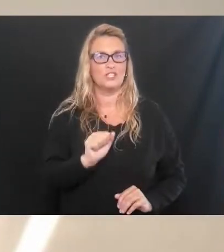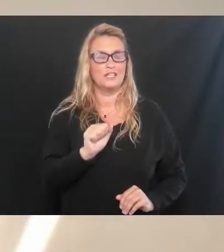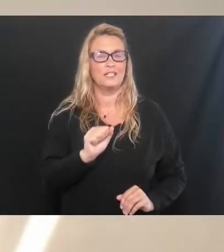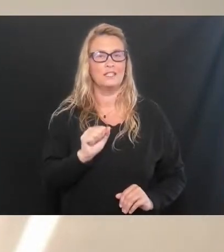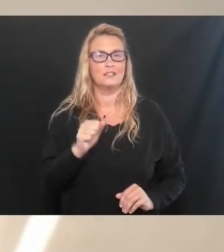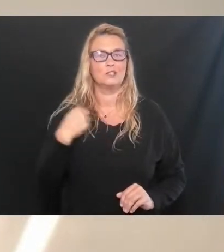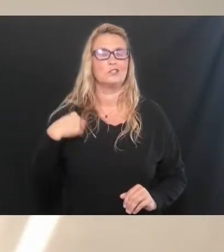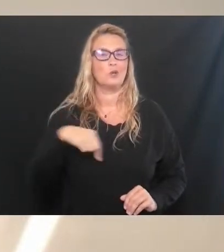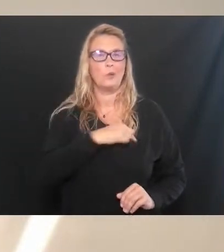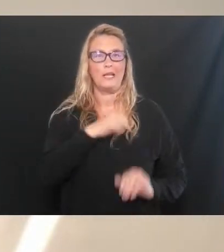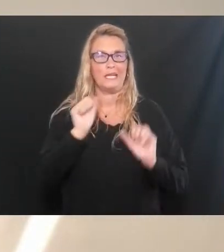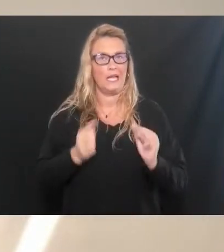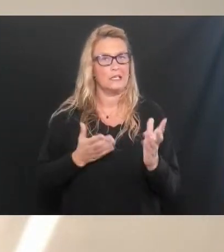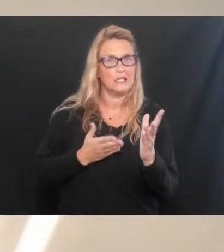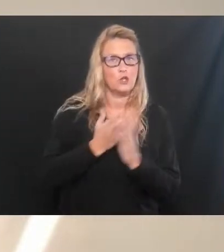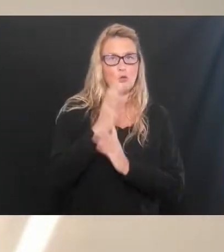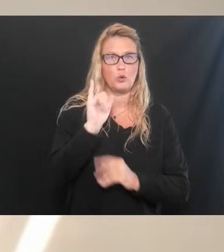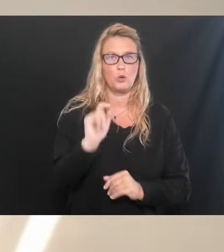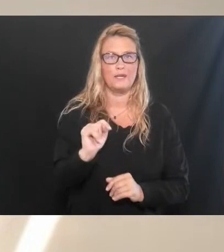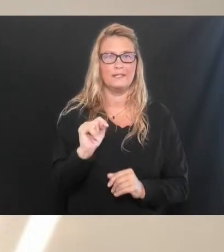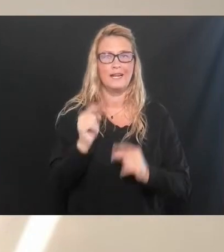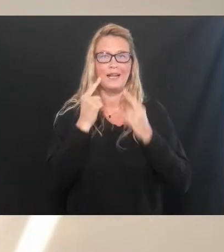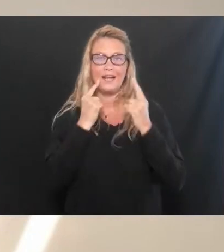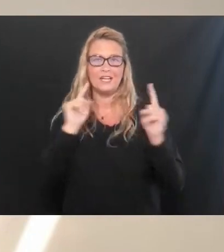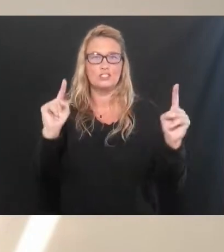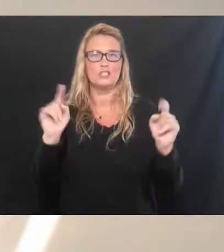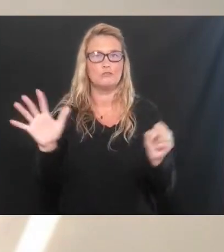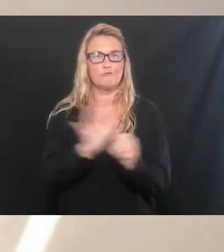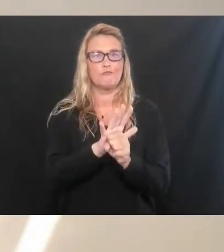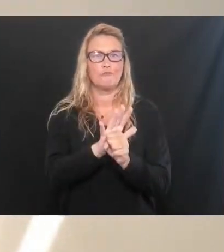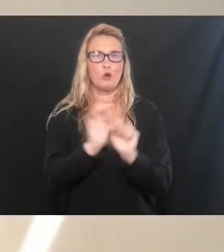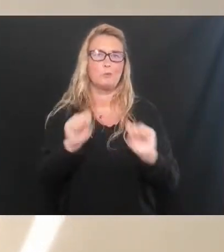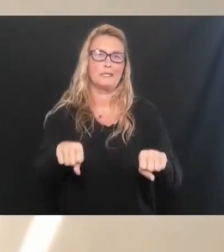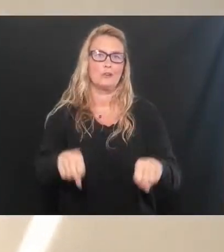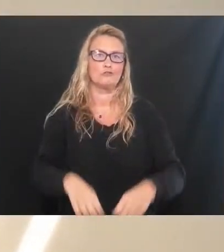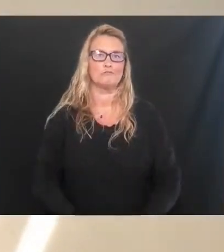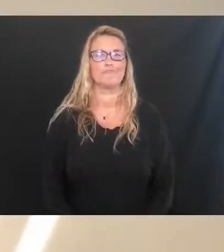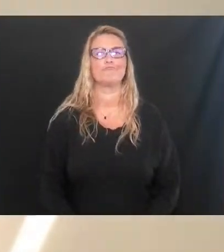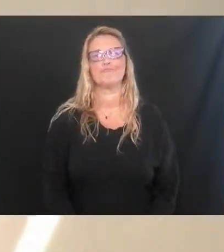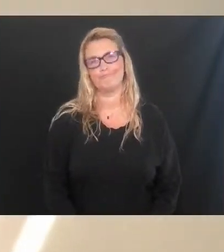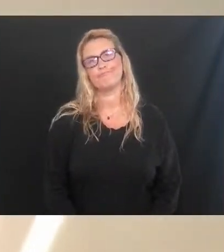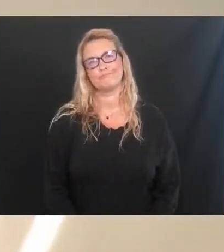weather this storm and go on and achieve our full potential. Thank you.